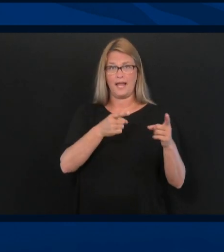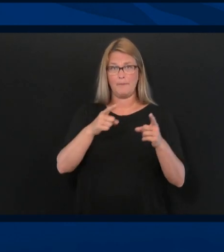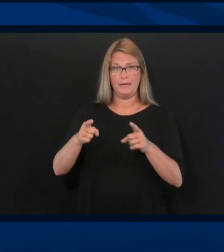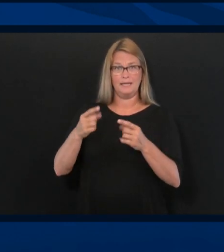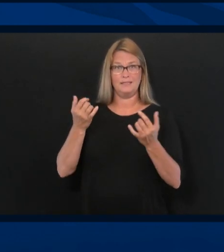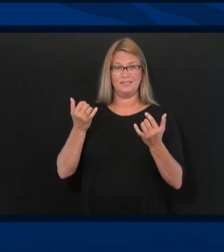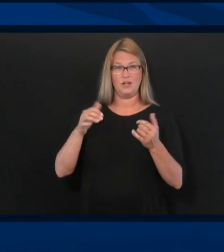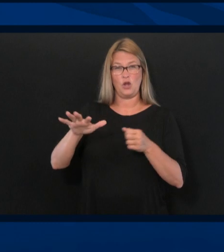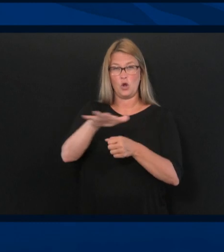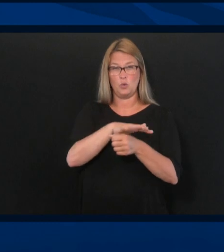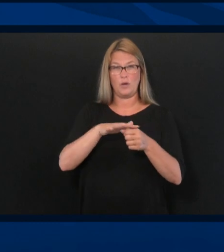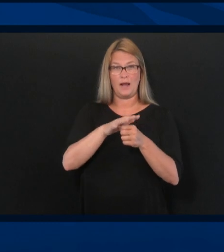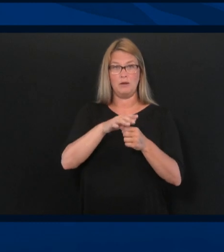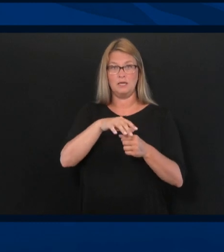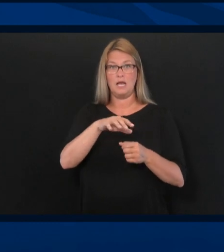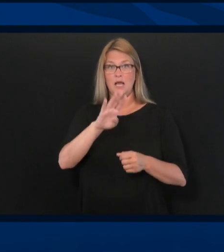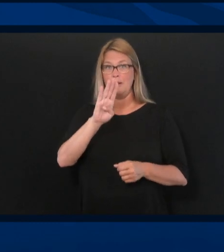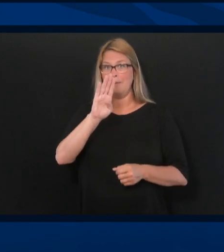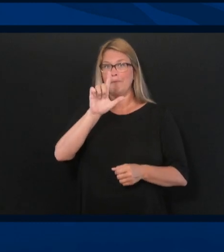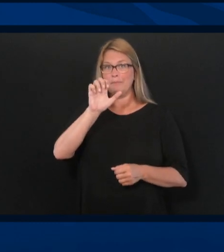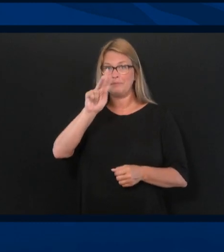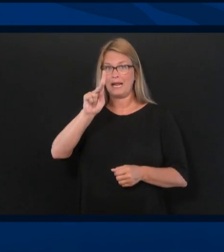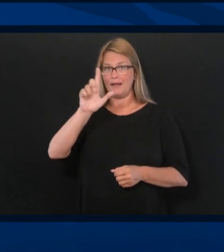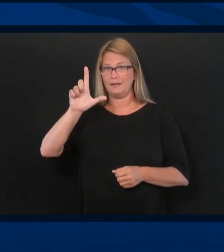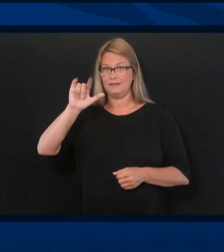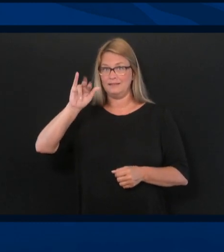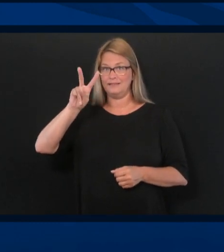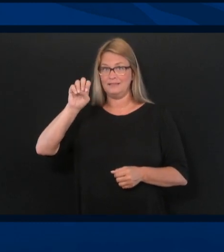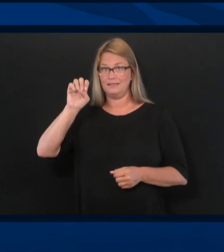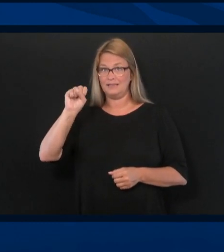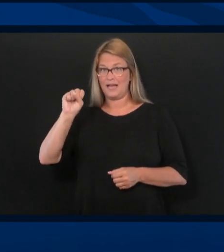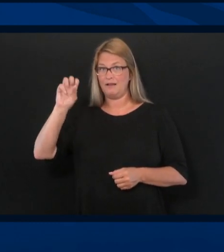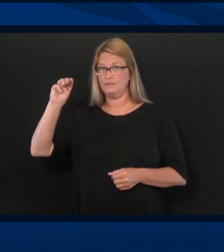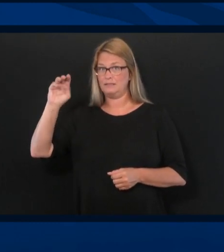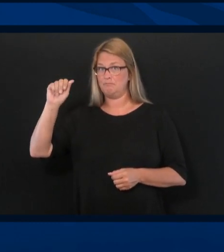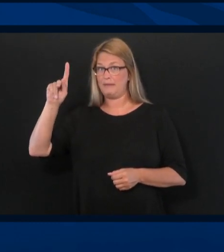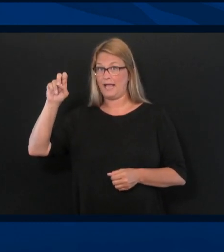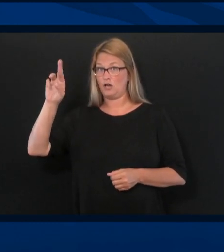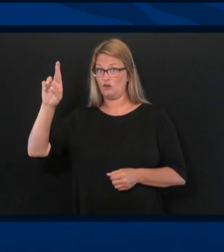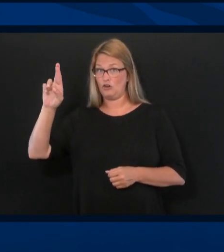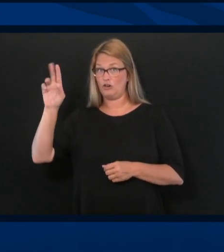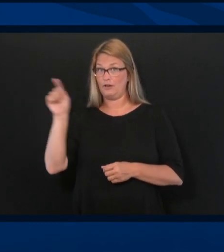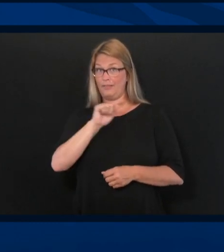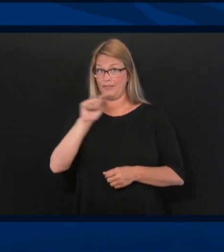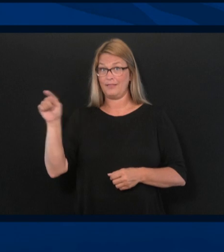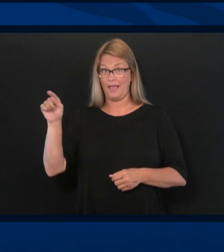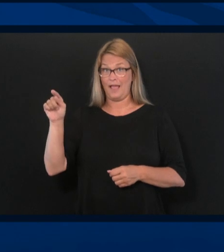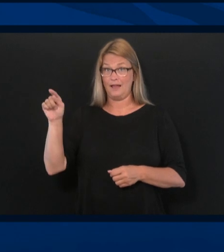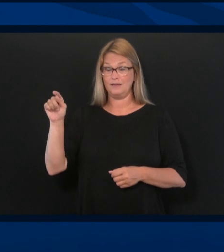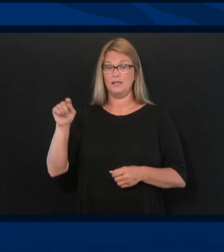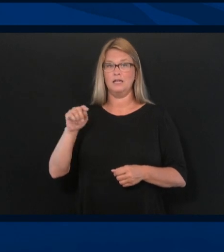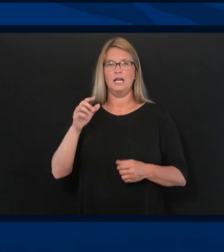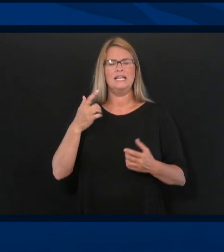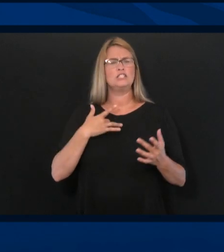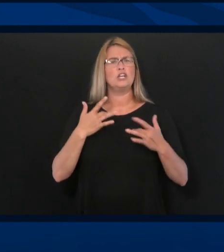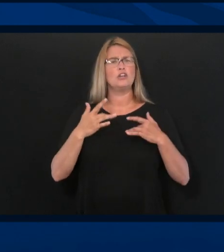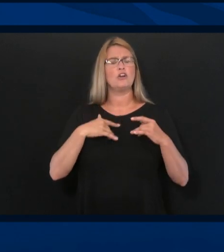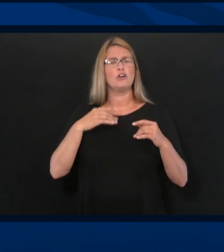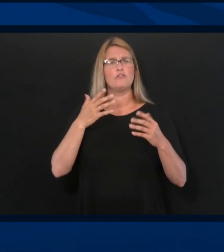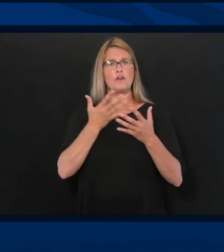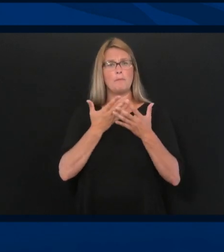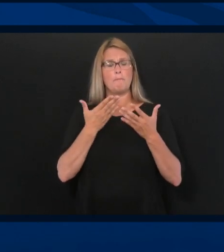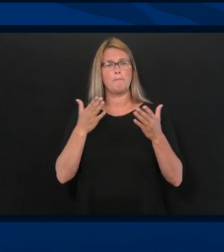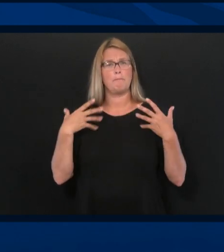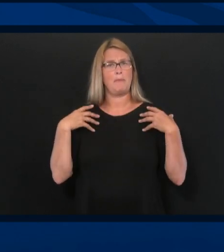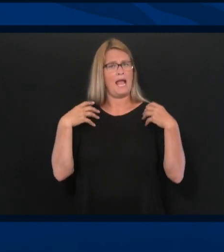recently around Black Lives Matter, one of the things that I think would be of concern from a public health standpoint is